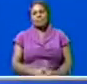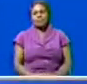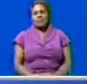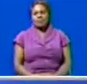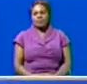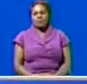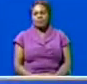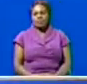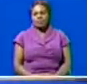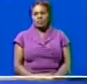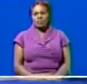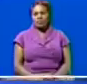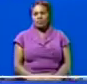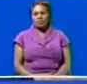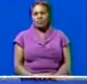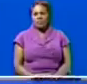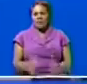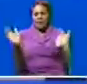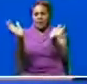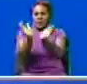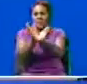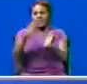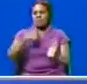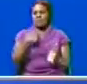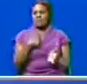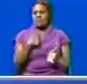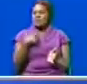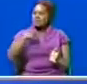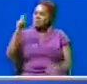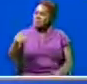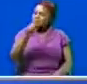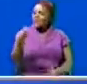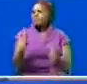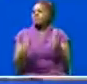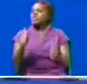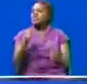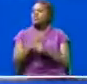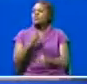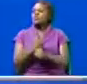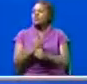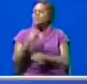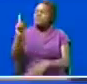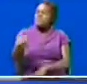This man. Who can arrest me? What wrong have I done?